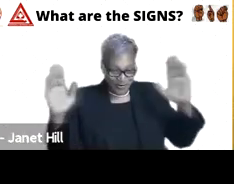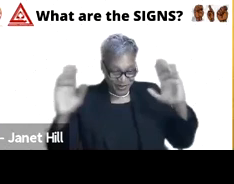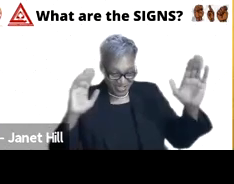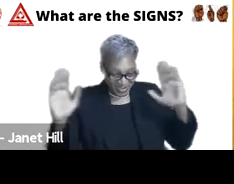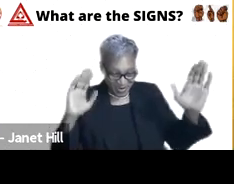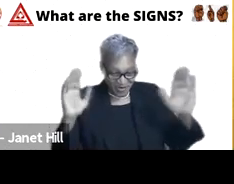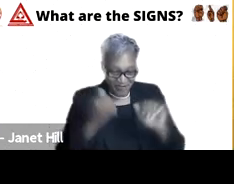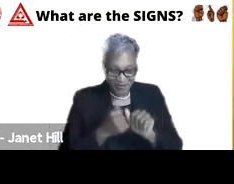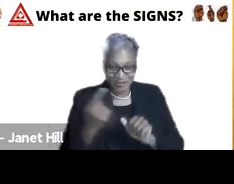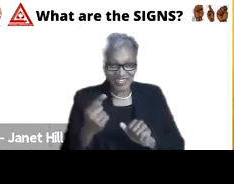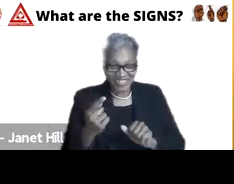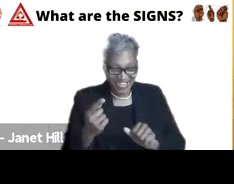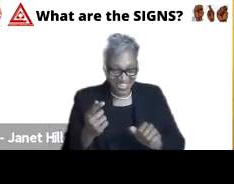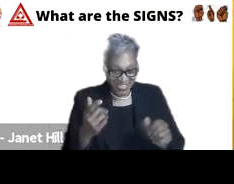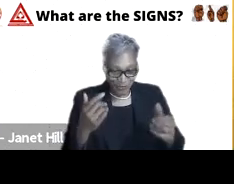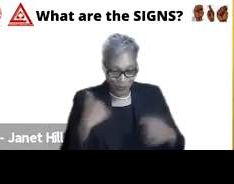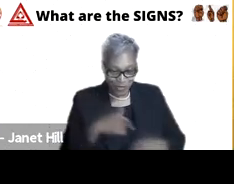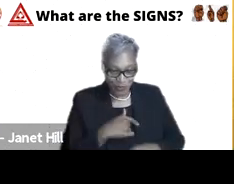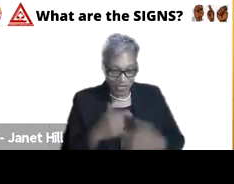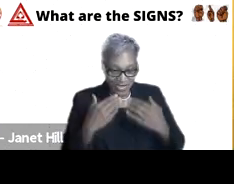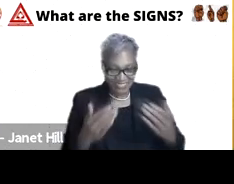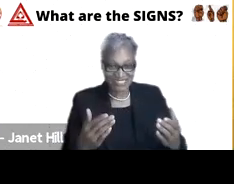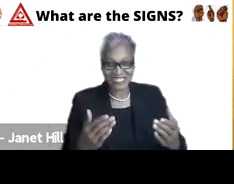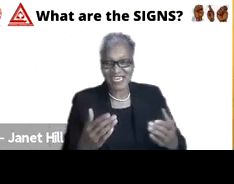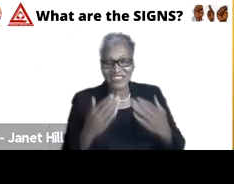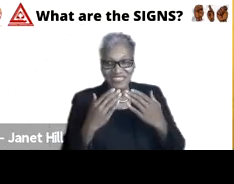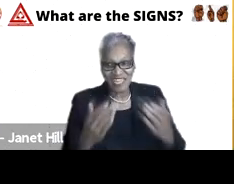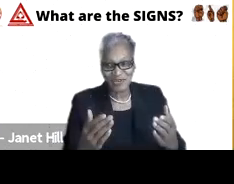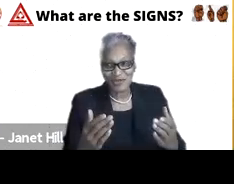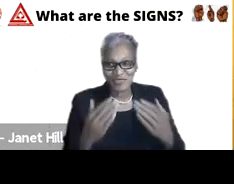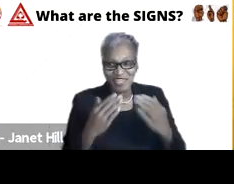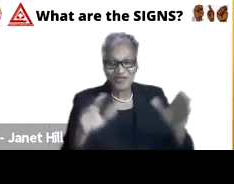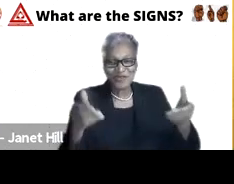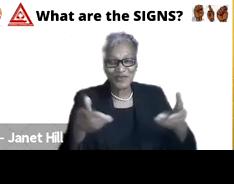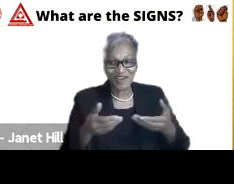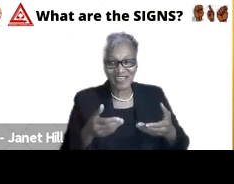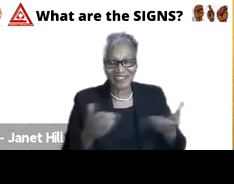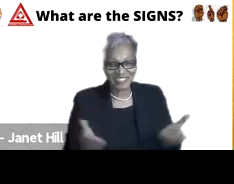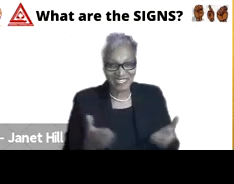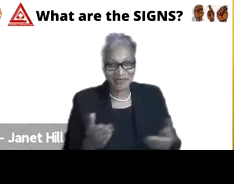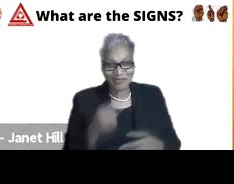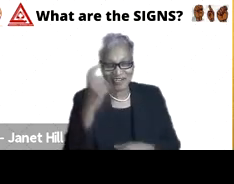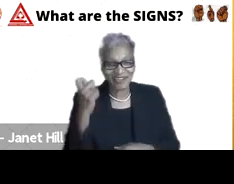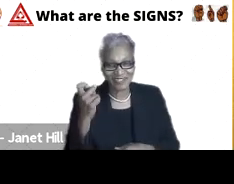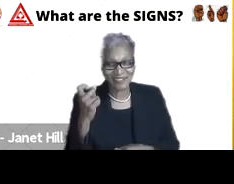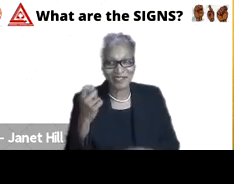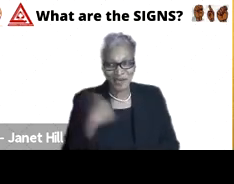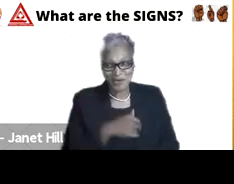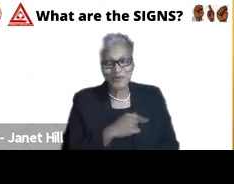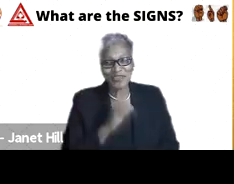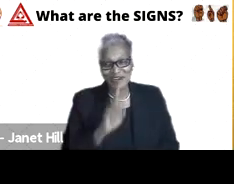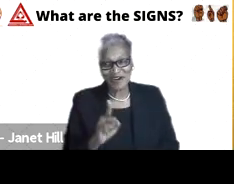Hello, hello everyone. And we would like to say thank you. Thank you for inviting us here